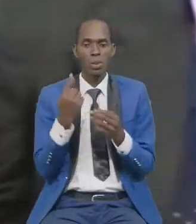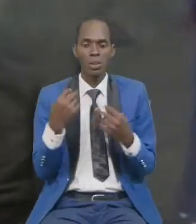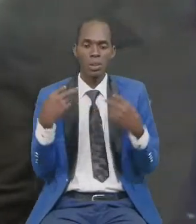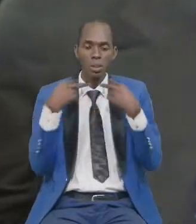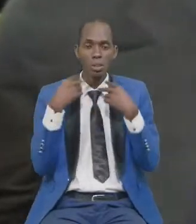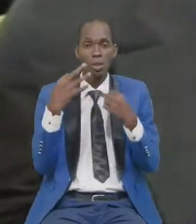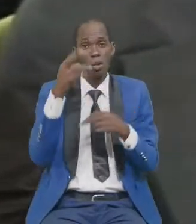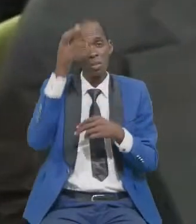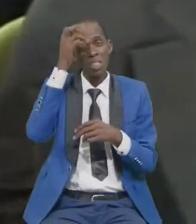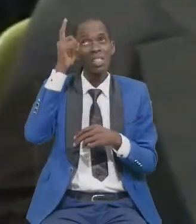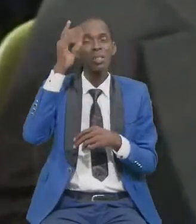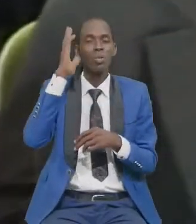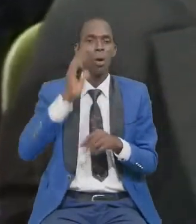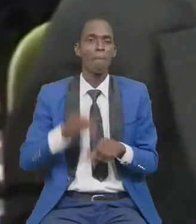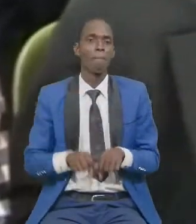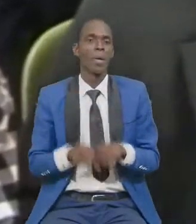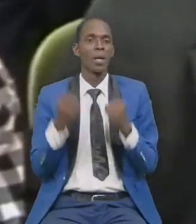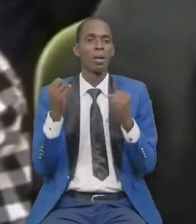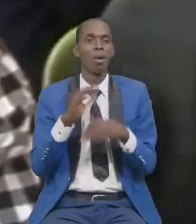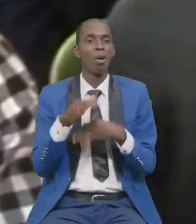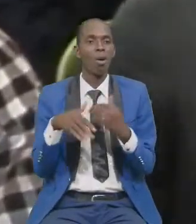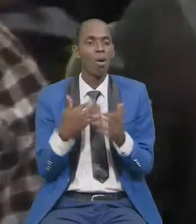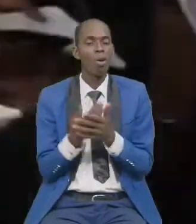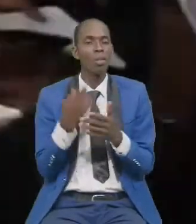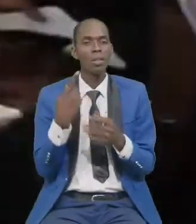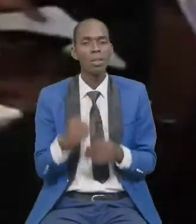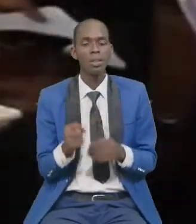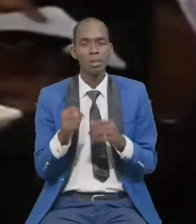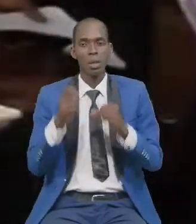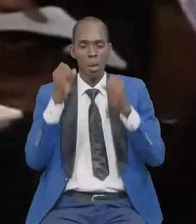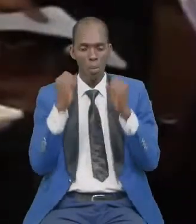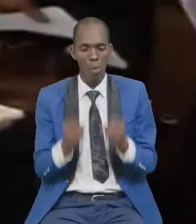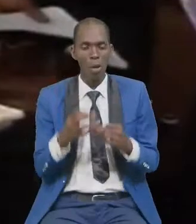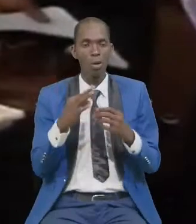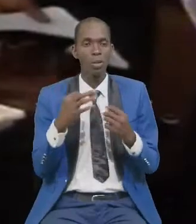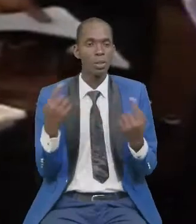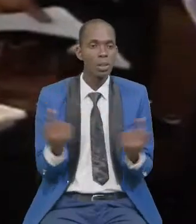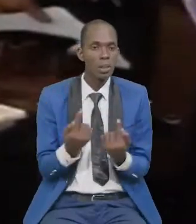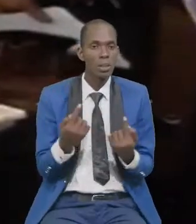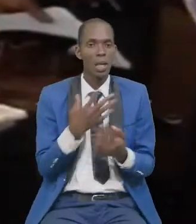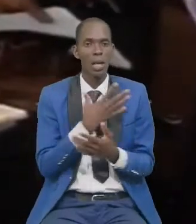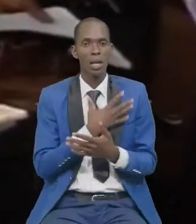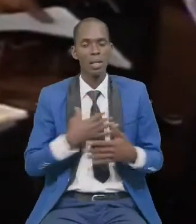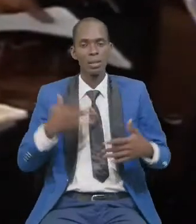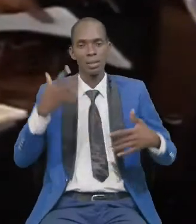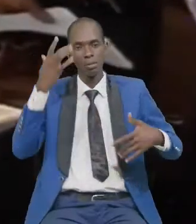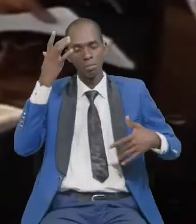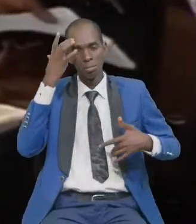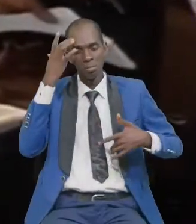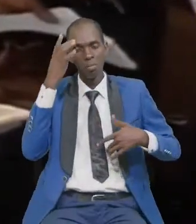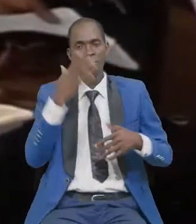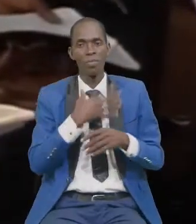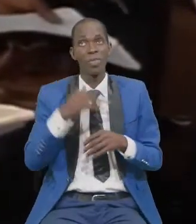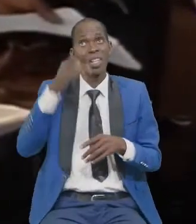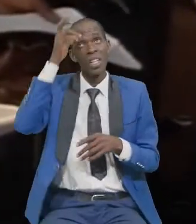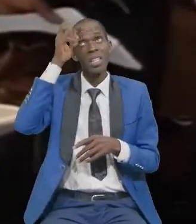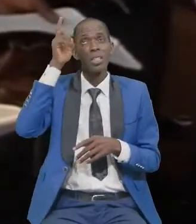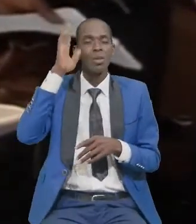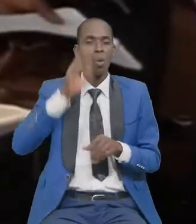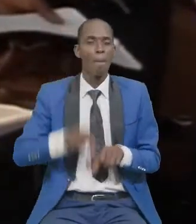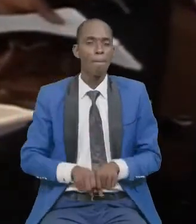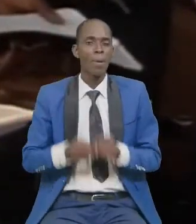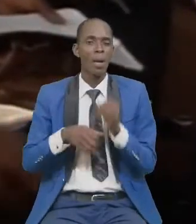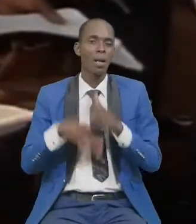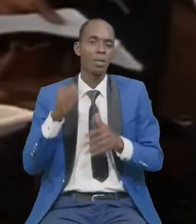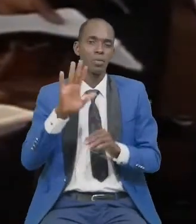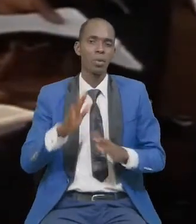Satan. He will break all the powers of sin and sickness and Satan. He'll break out of your life